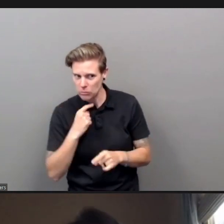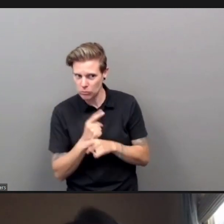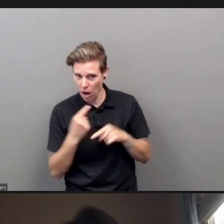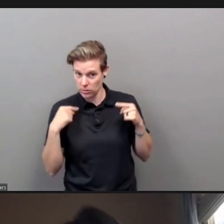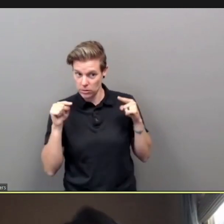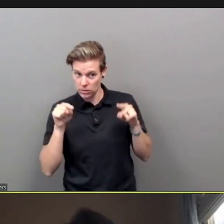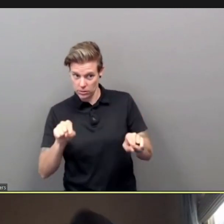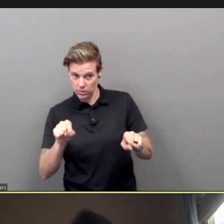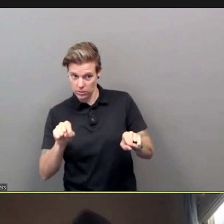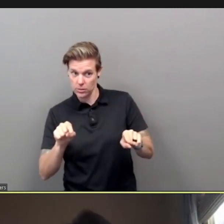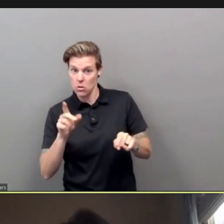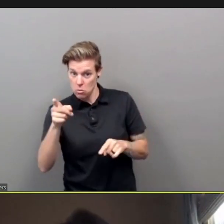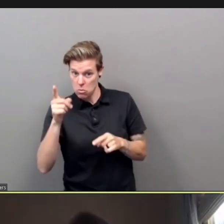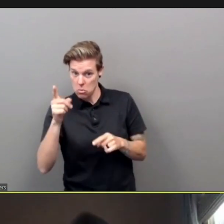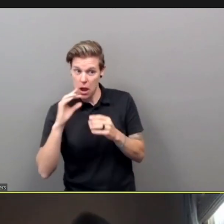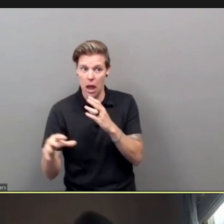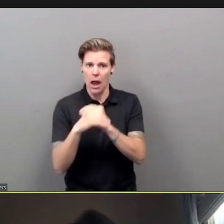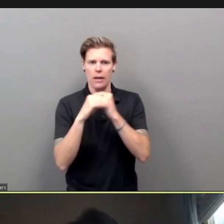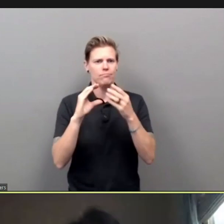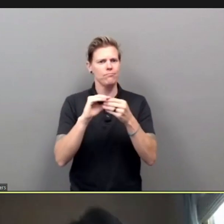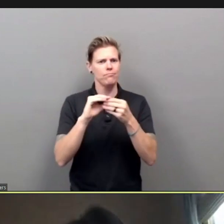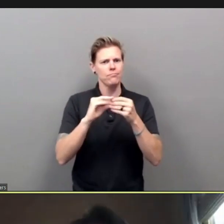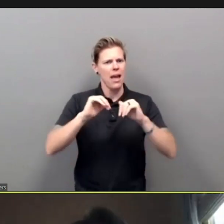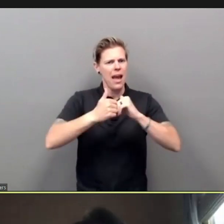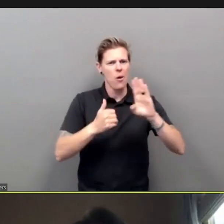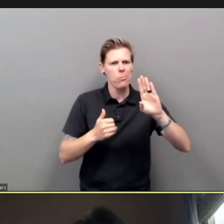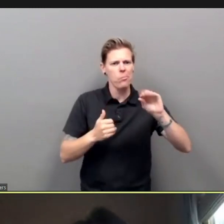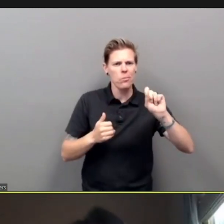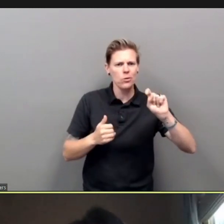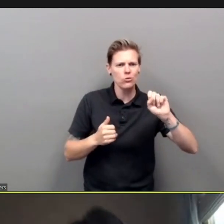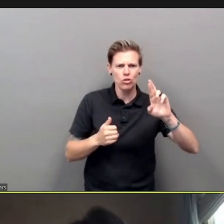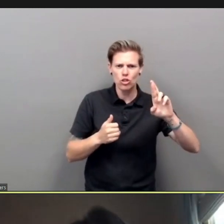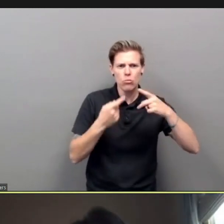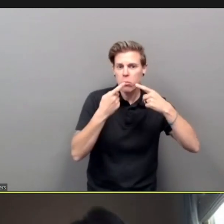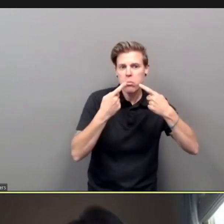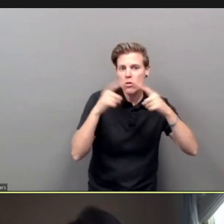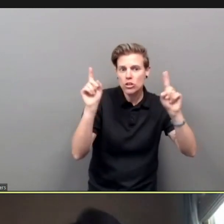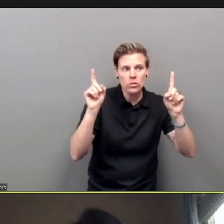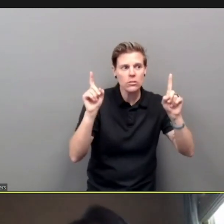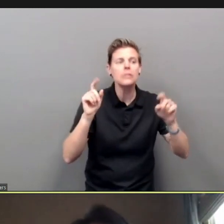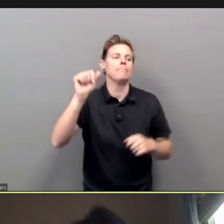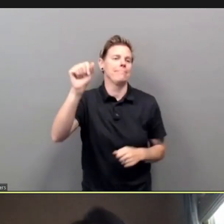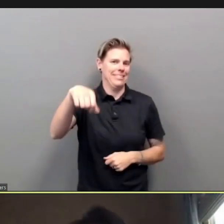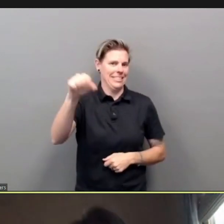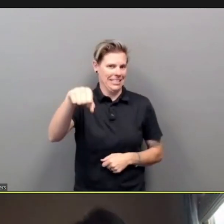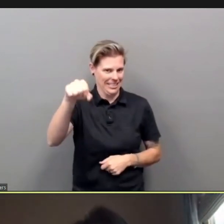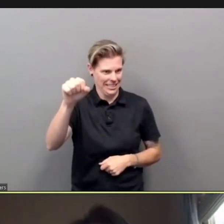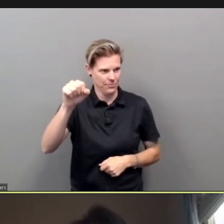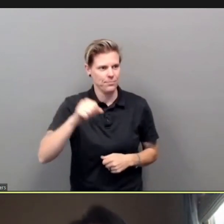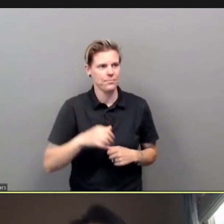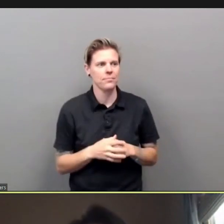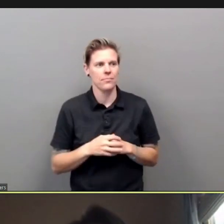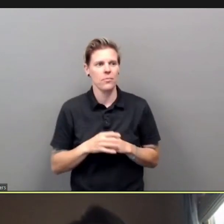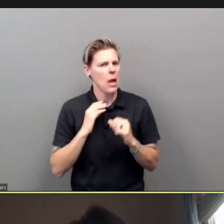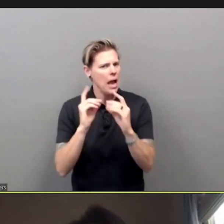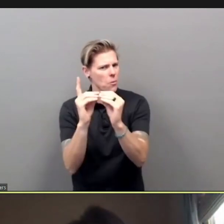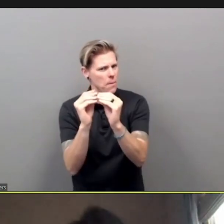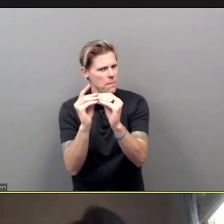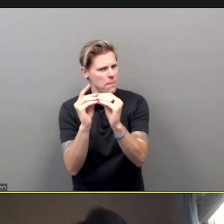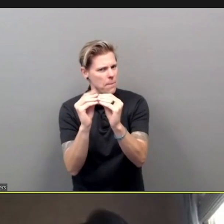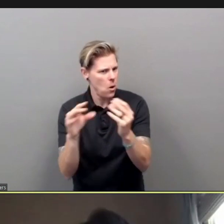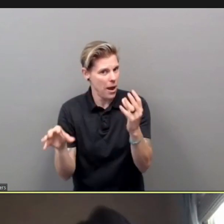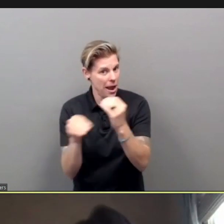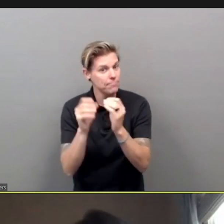rollout? Yeah, and maybe just also make another little difference too, is that the third dose, like you said, for the immune compromised